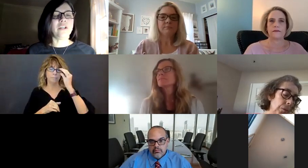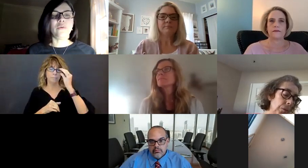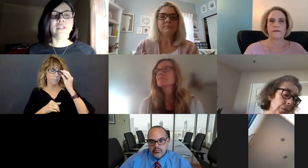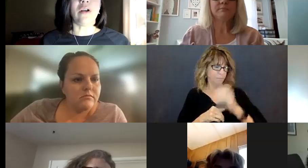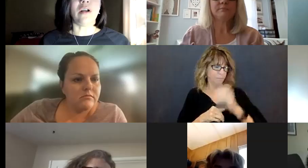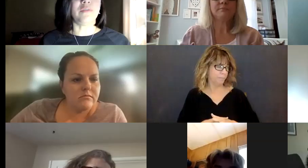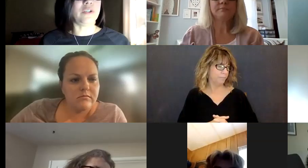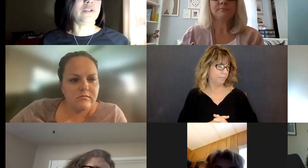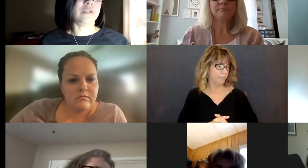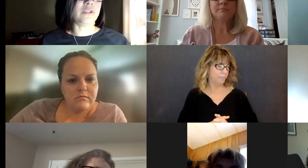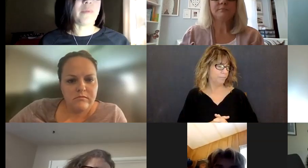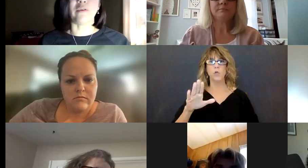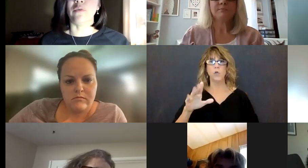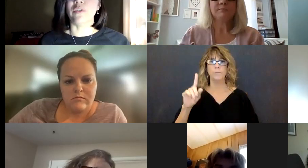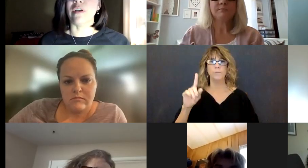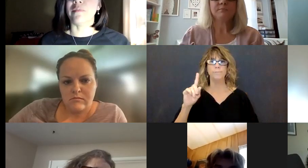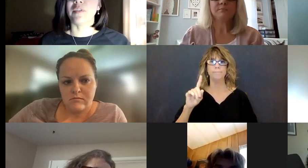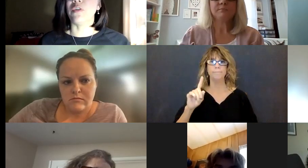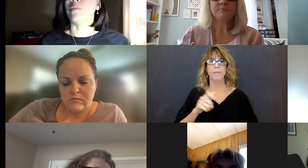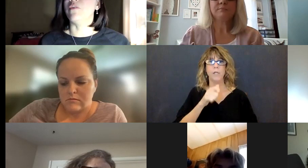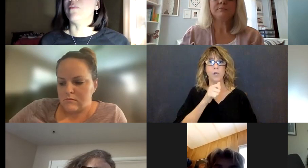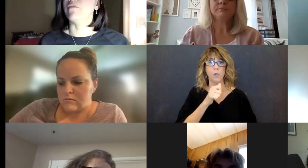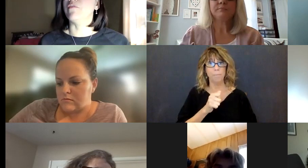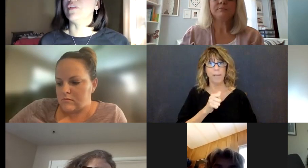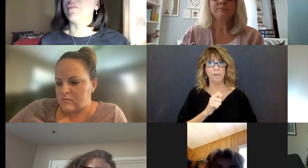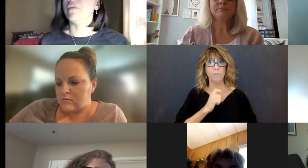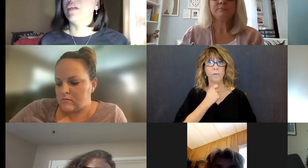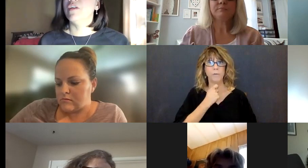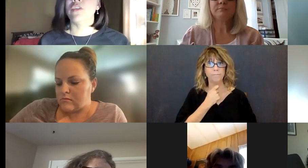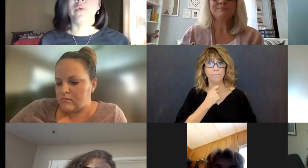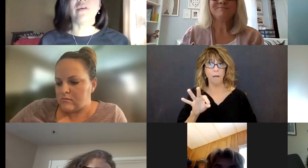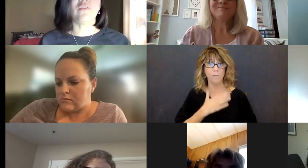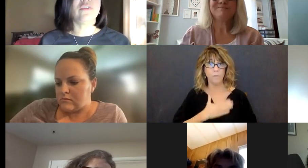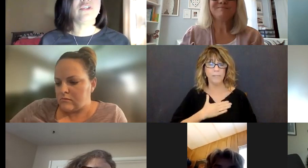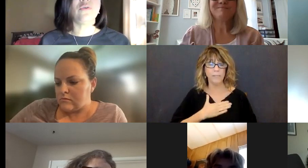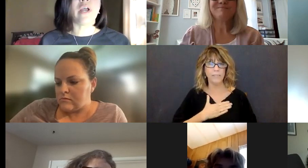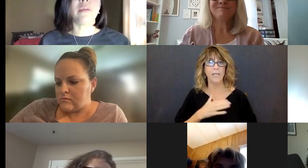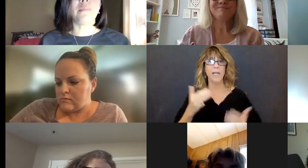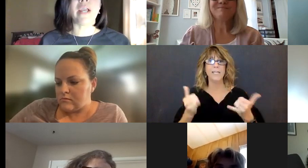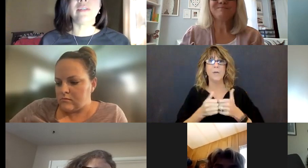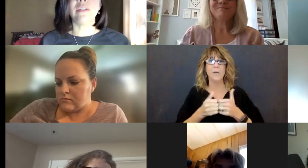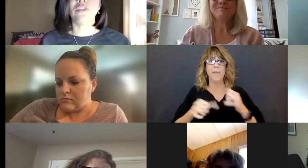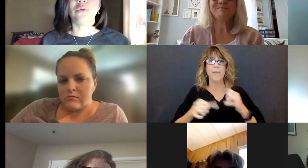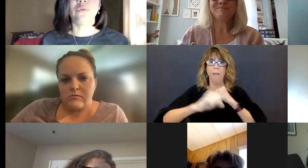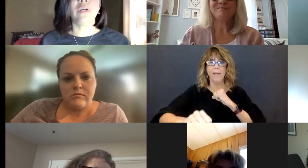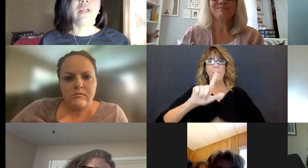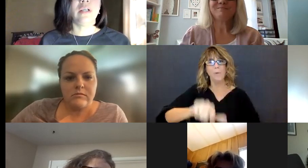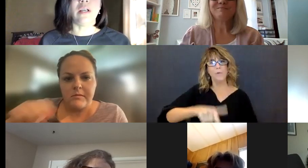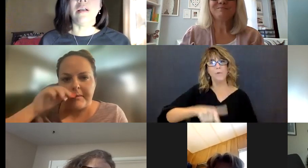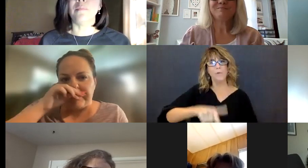your audio is off, or your microphone is off. Excuse me, your microphone is off. So without further ado, I'm going to pass it